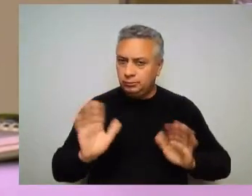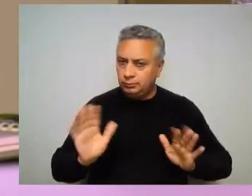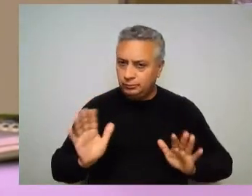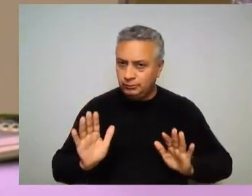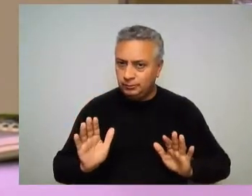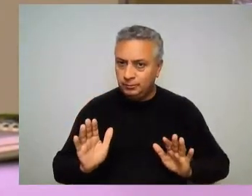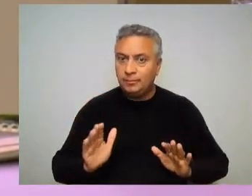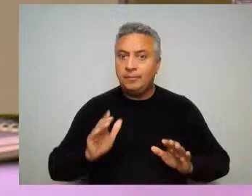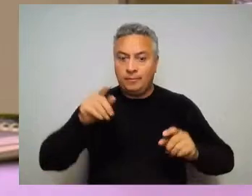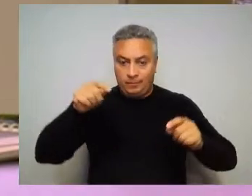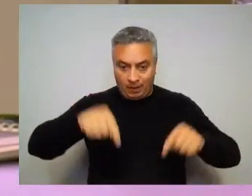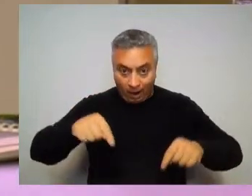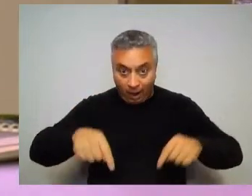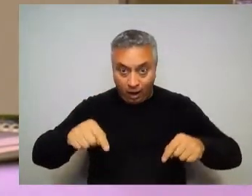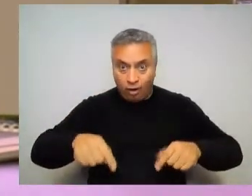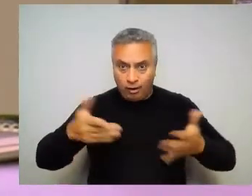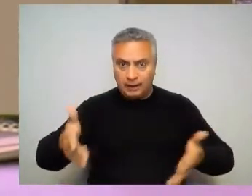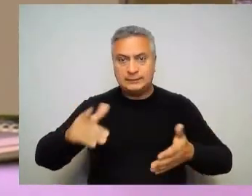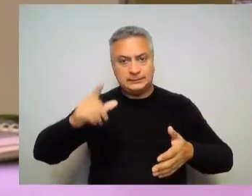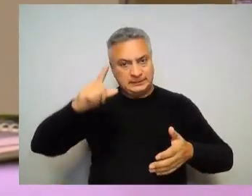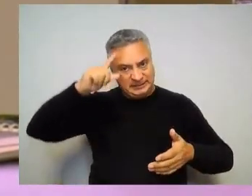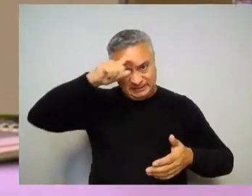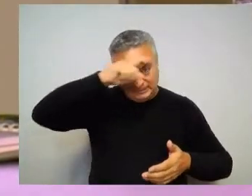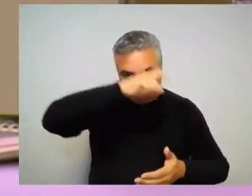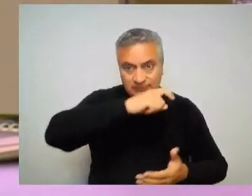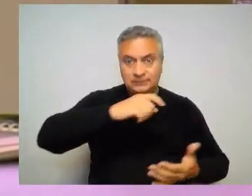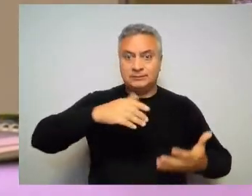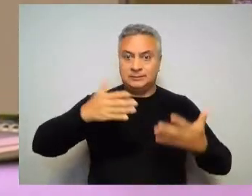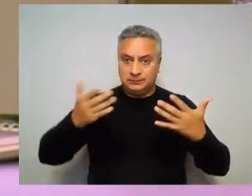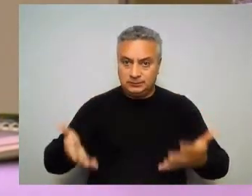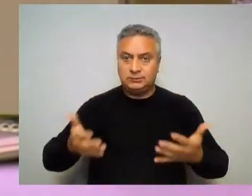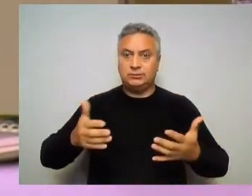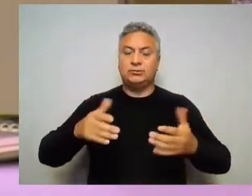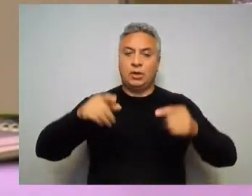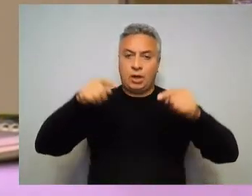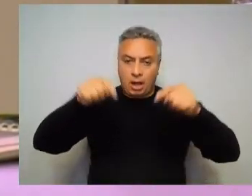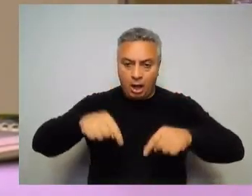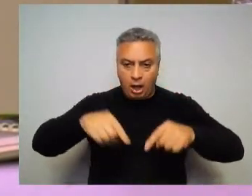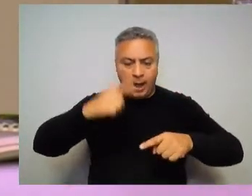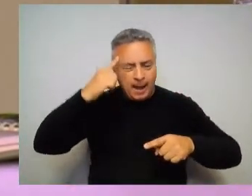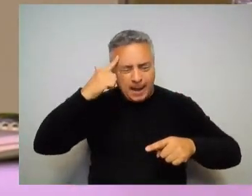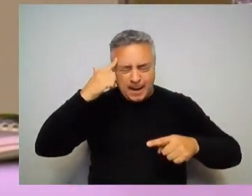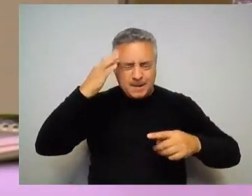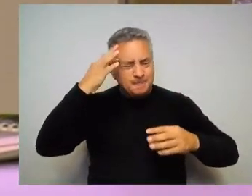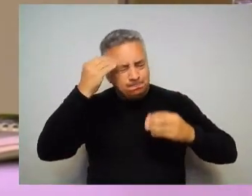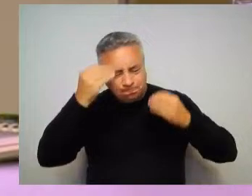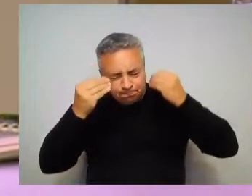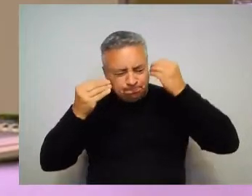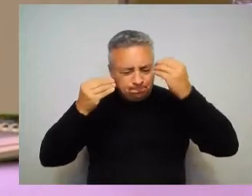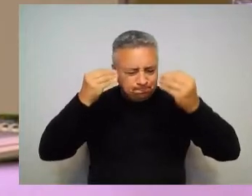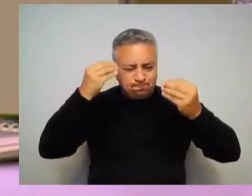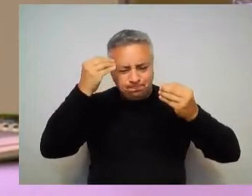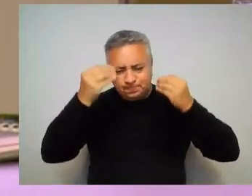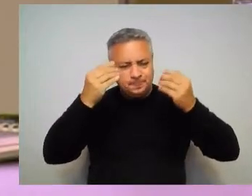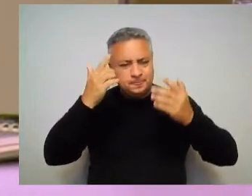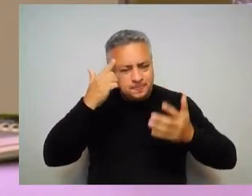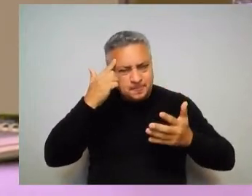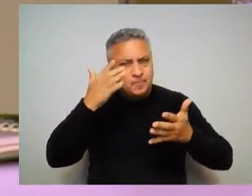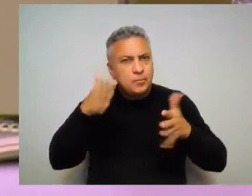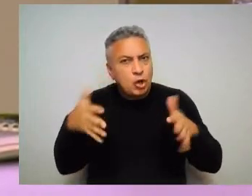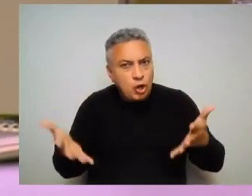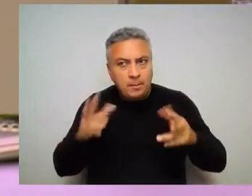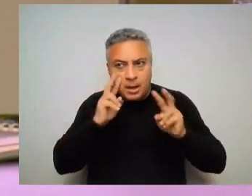challenges and with technologies that are disruptive and lead us to rethink